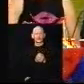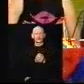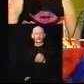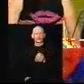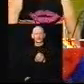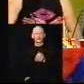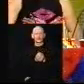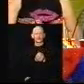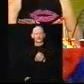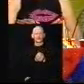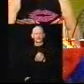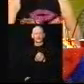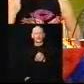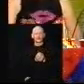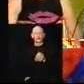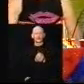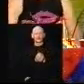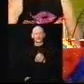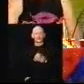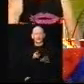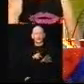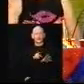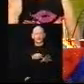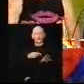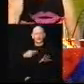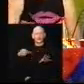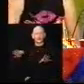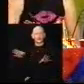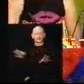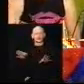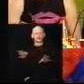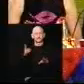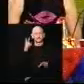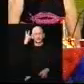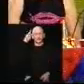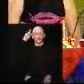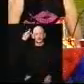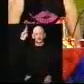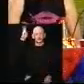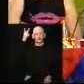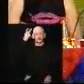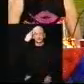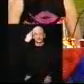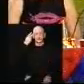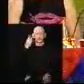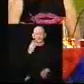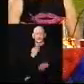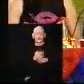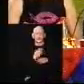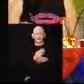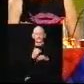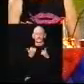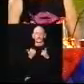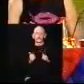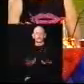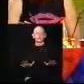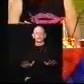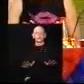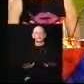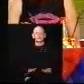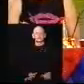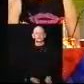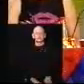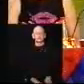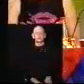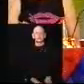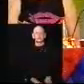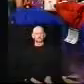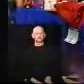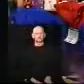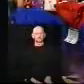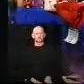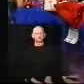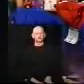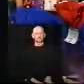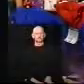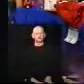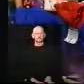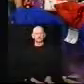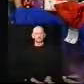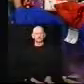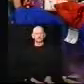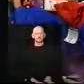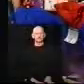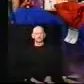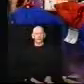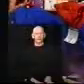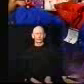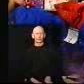Careers are over Their last day Was Thursday So that's it for them Okay Thank you very much Let's remember That this is squeal And not blah